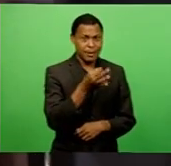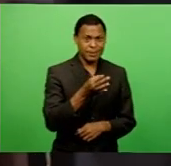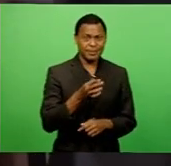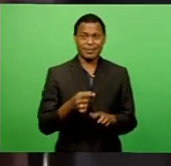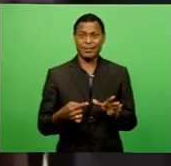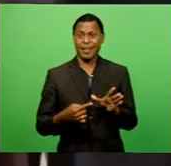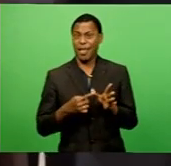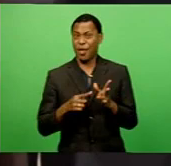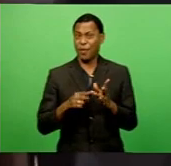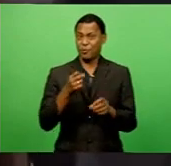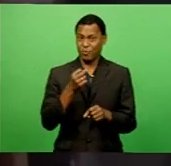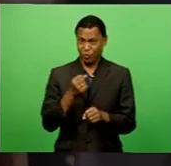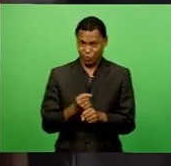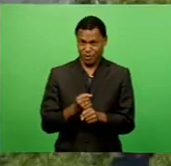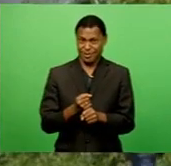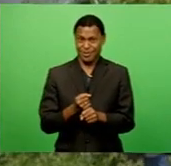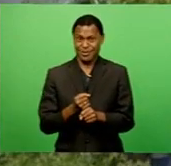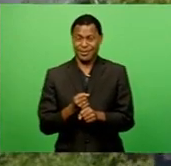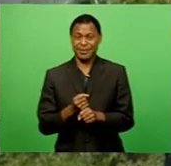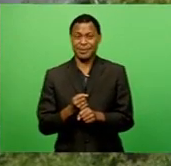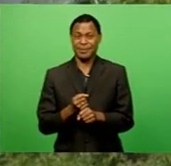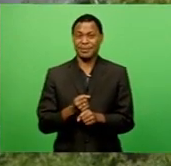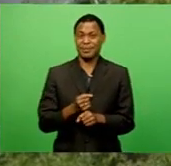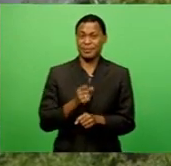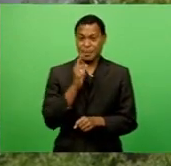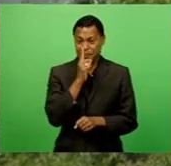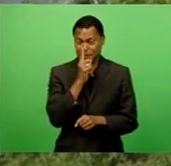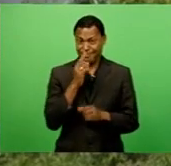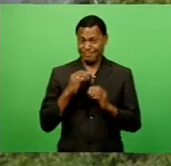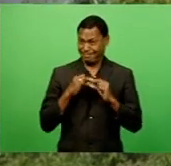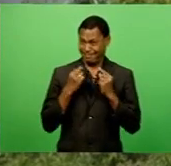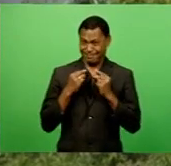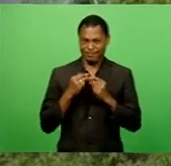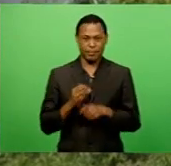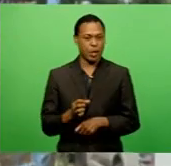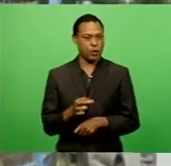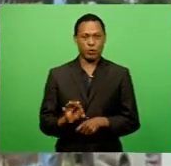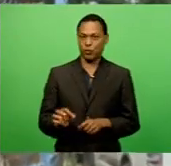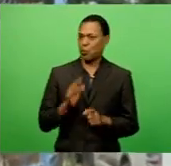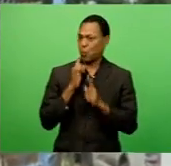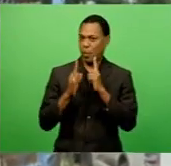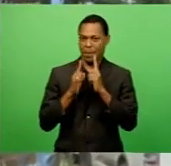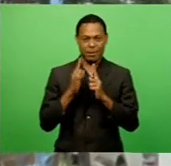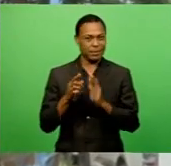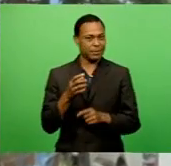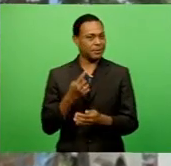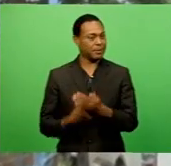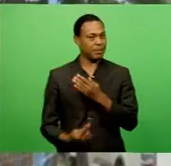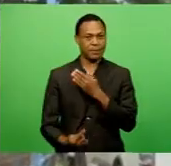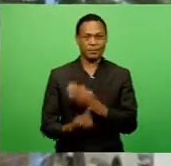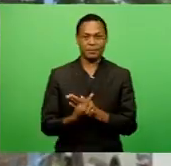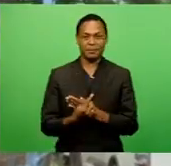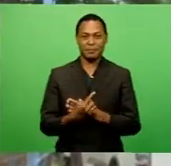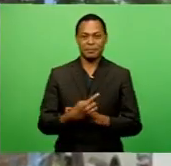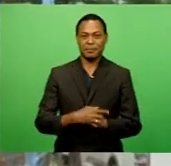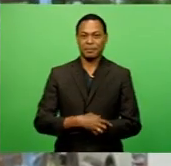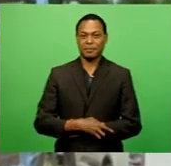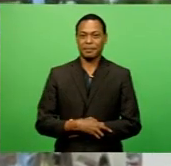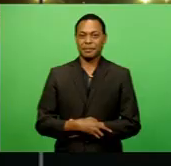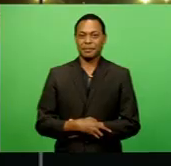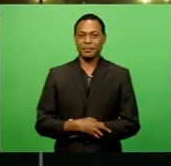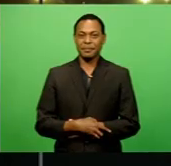church executives on numerous occasions, only to be told that no comments will be made. Jeshu Lal, FBC